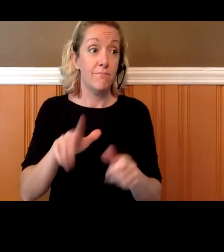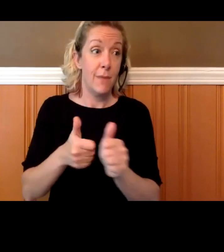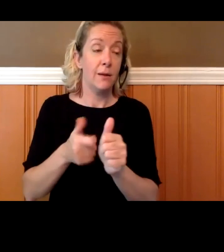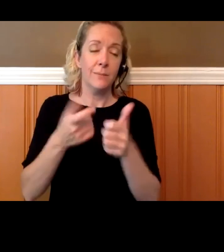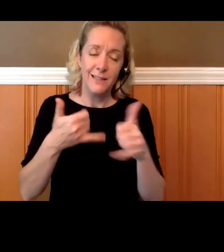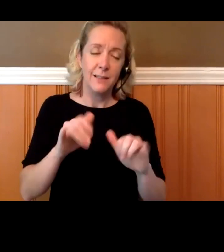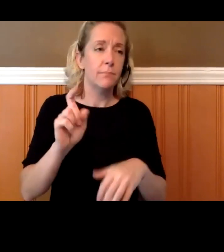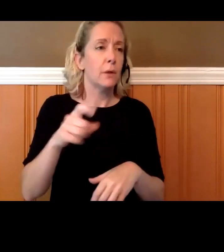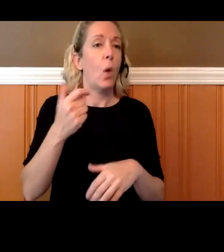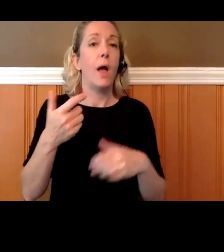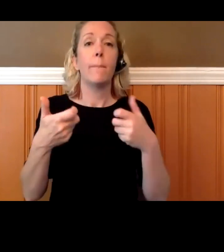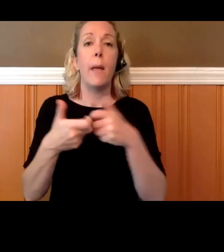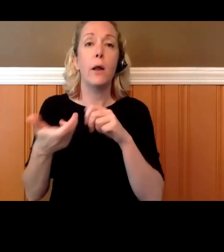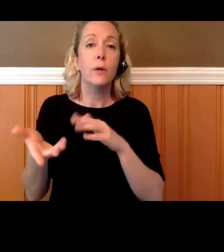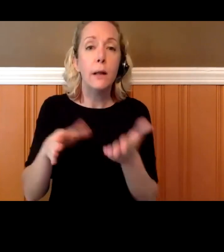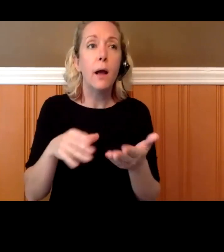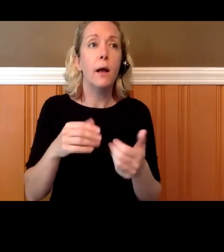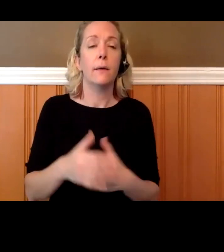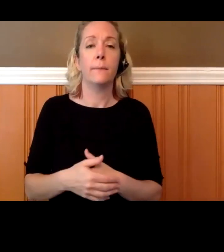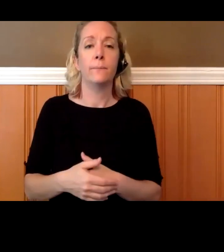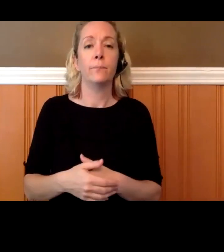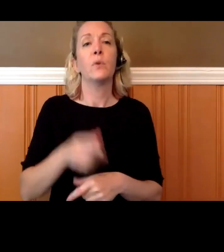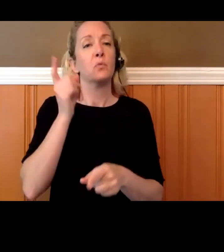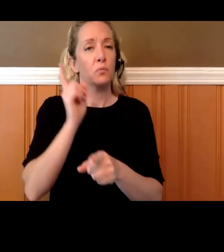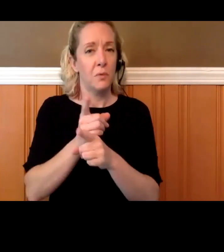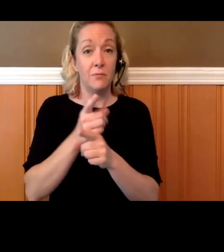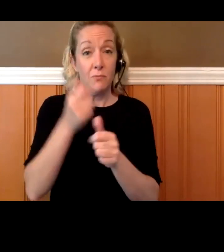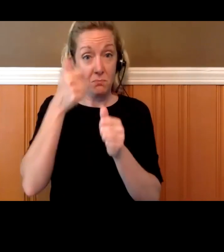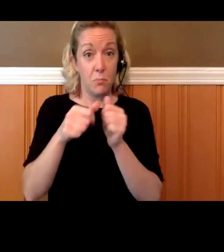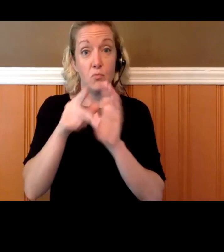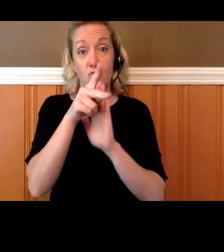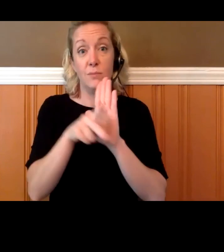Good. One of the principles was backup plan. That didn't work.